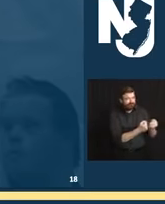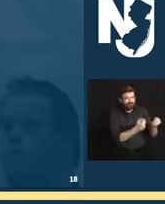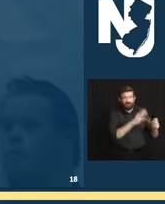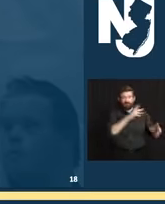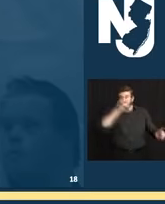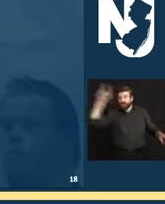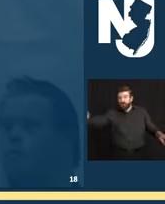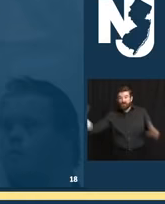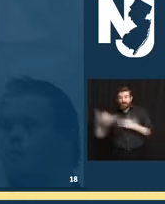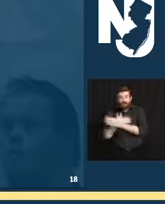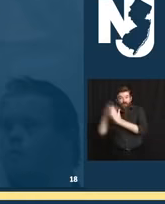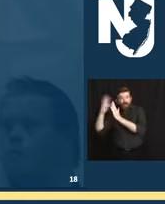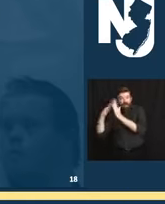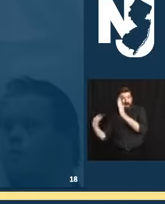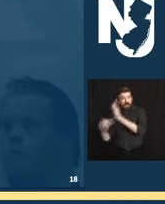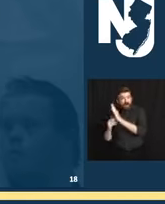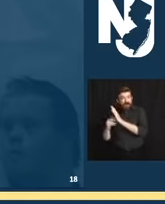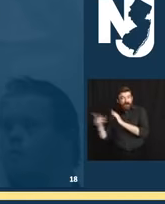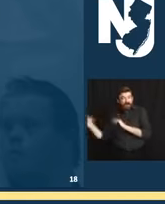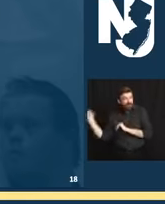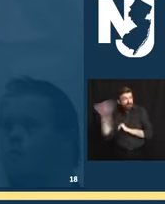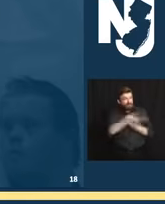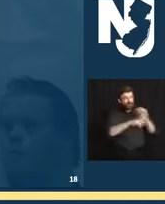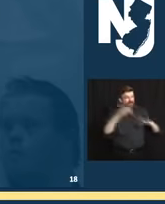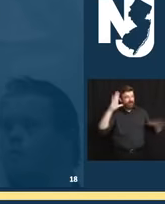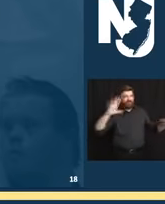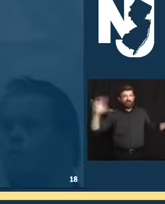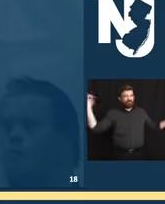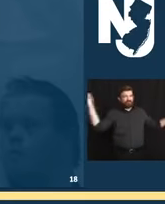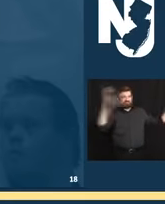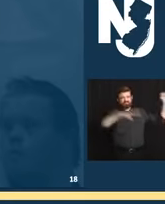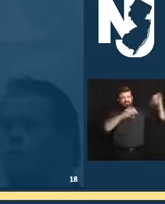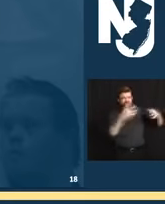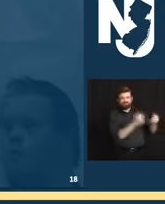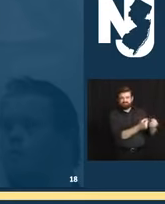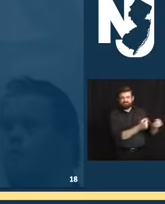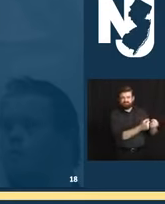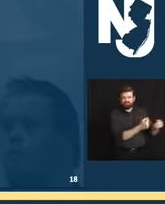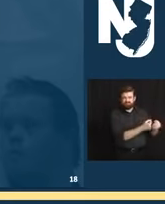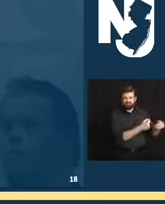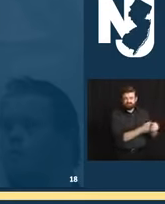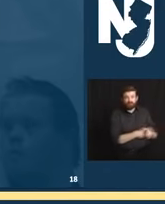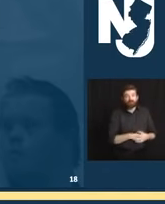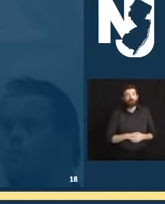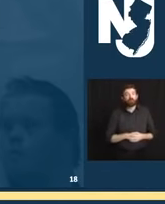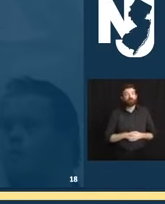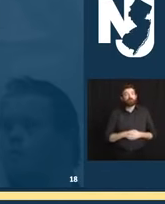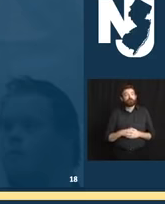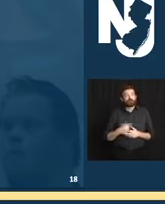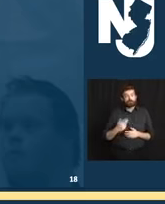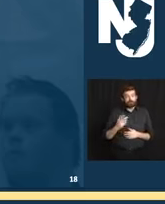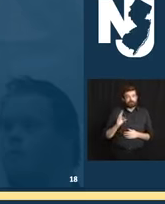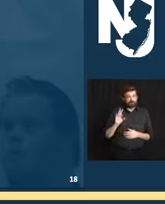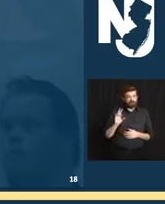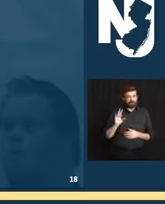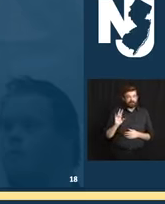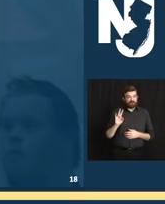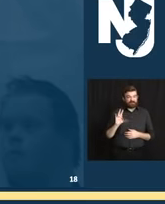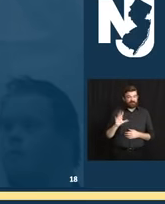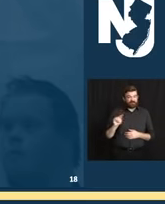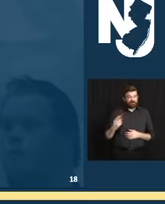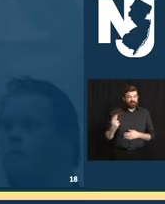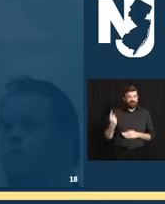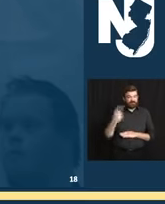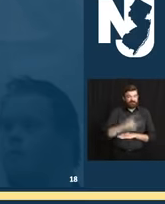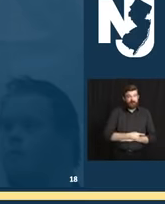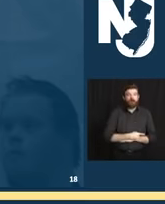on Wednesday of this week, 2 days ago, day 75 since being hospitalized, Colby left Morristown Medical Center and